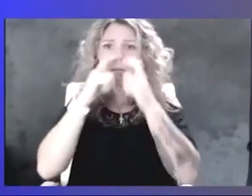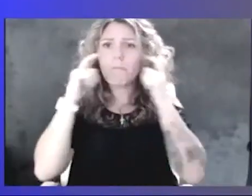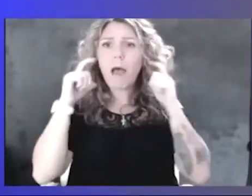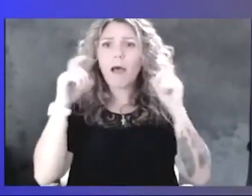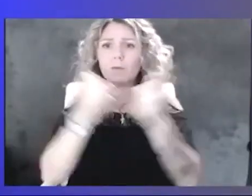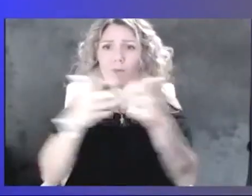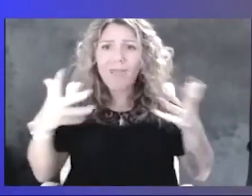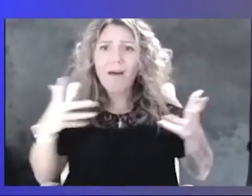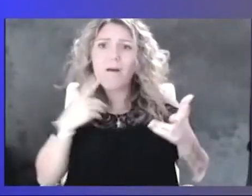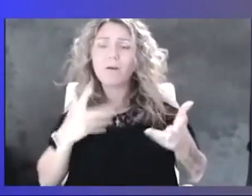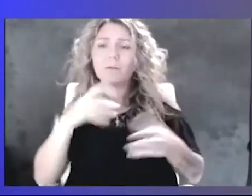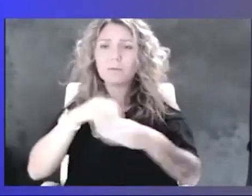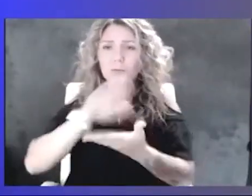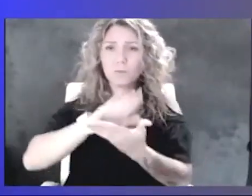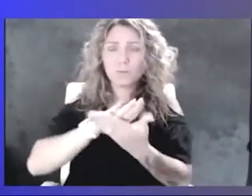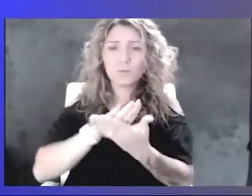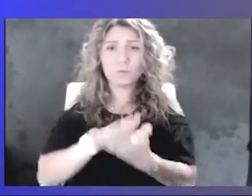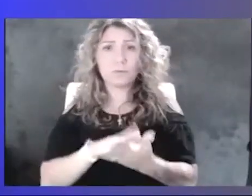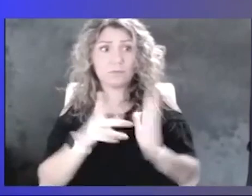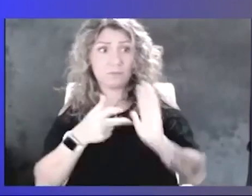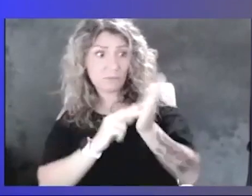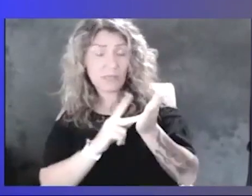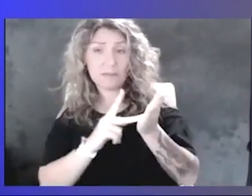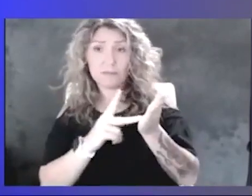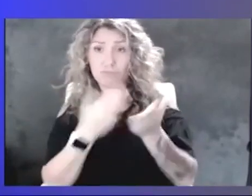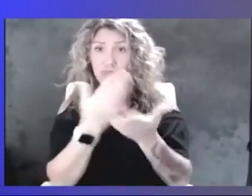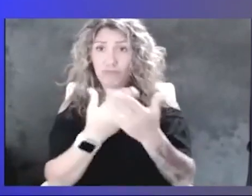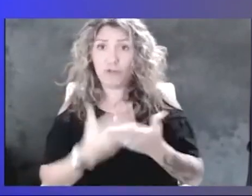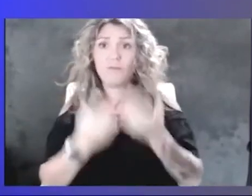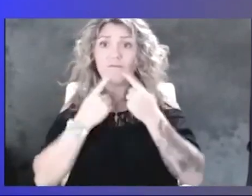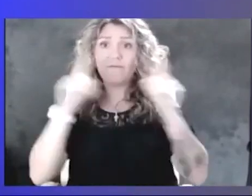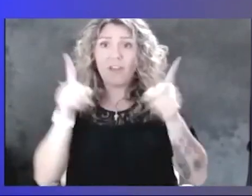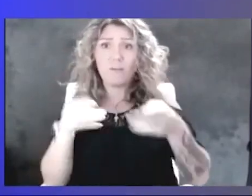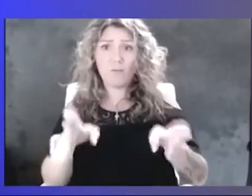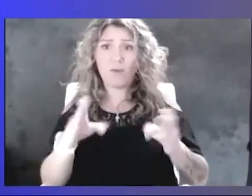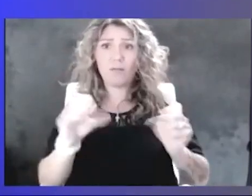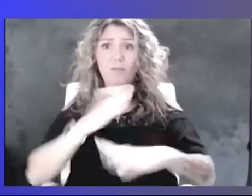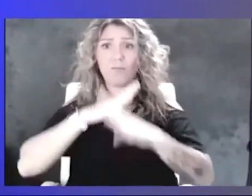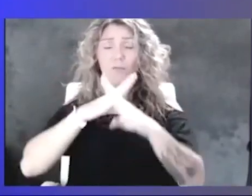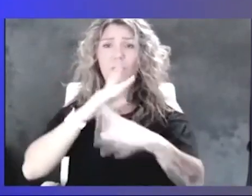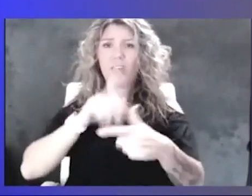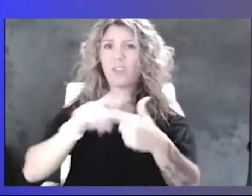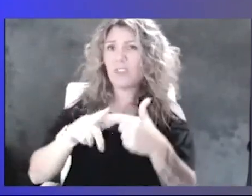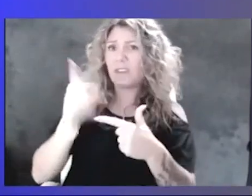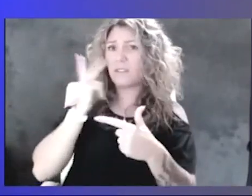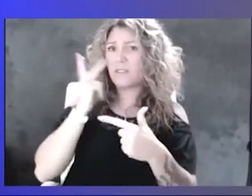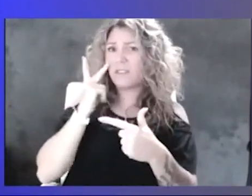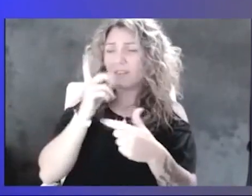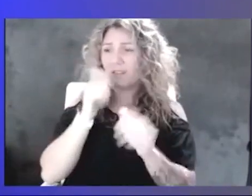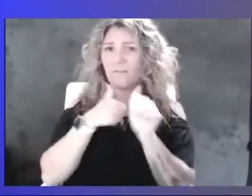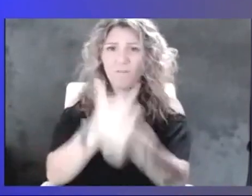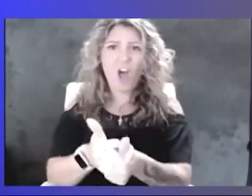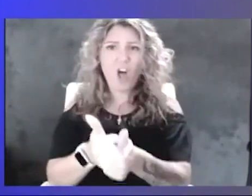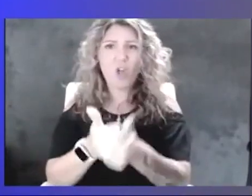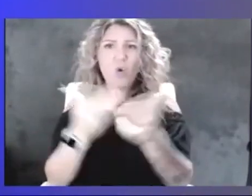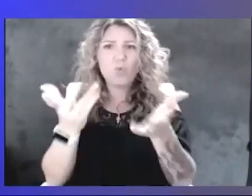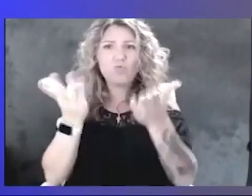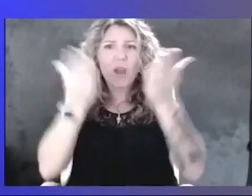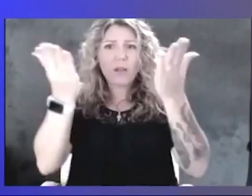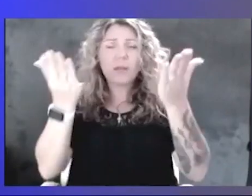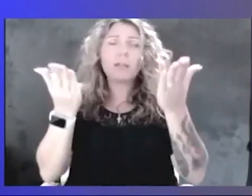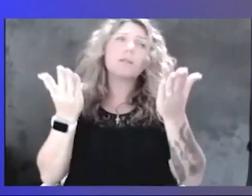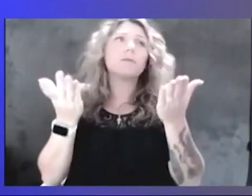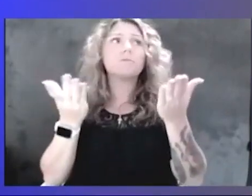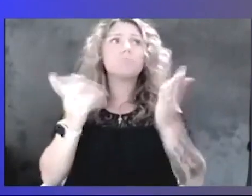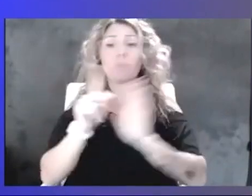have effective ways to help prevent it, and then when we see that we're not following sort of some of the recommended protocols in